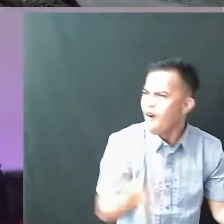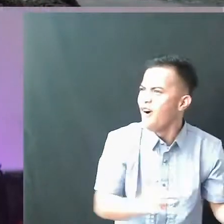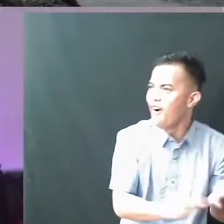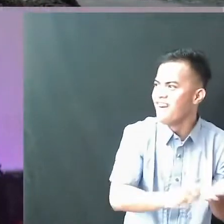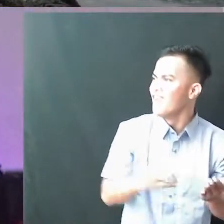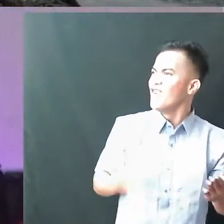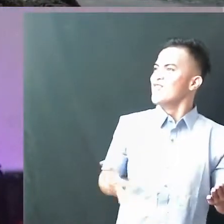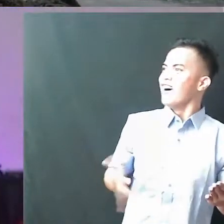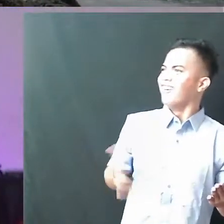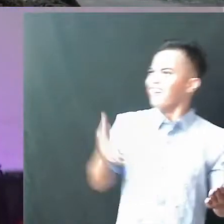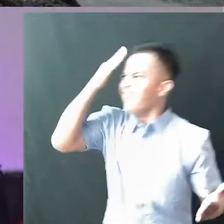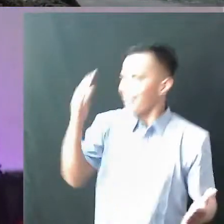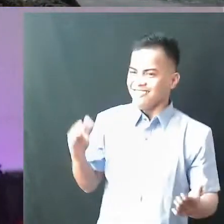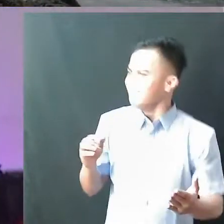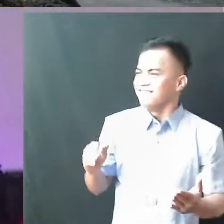priest.